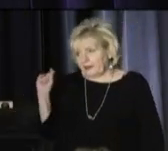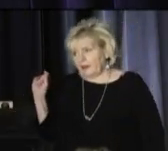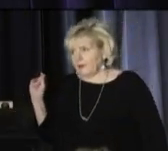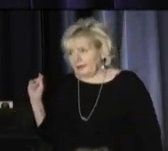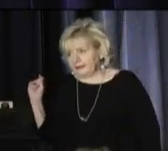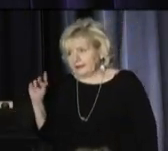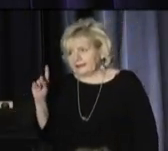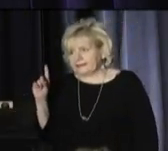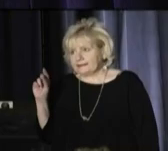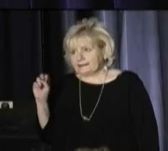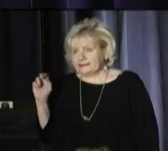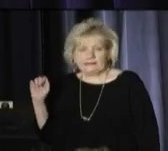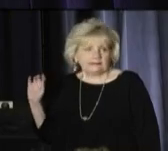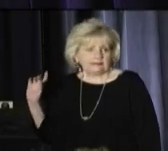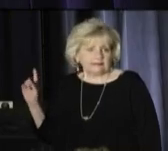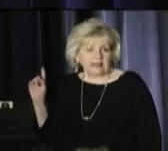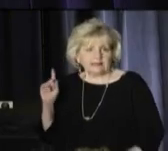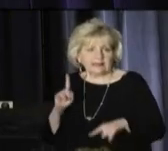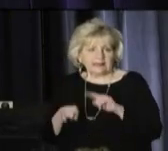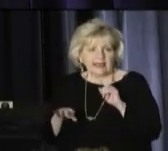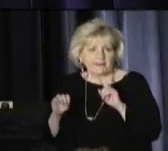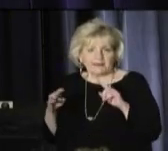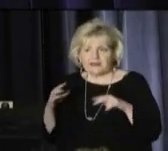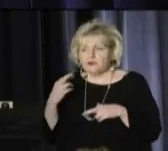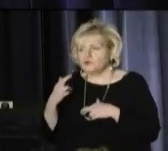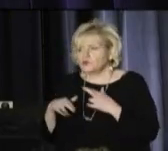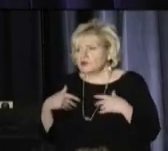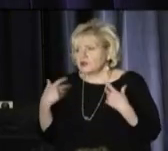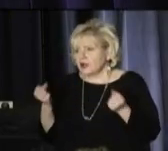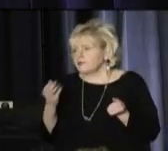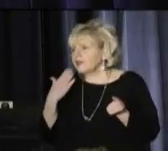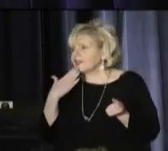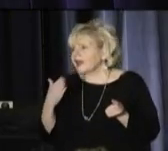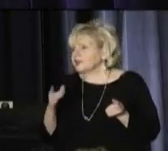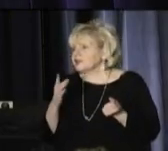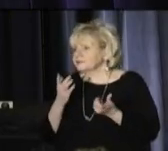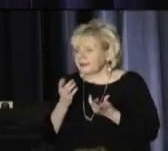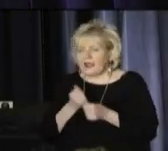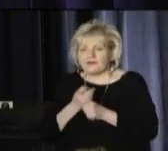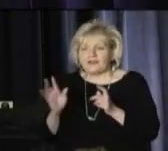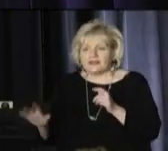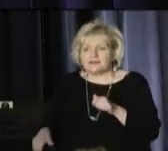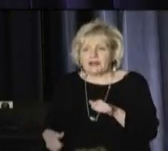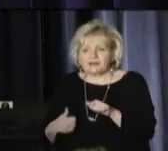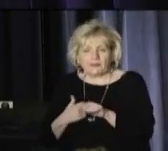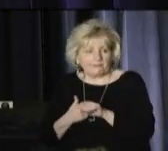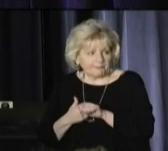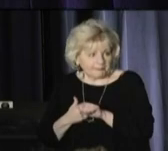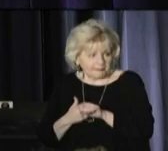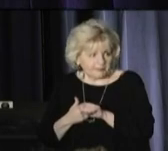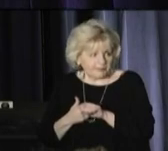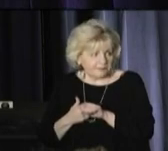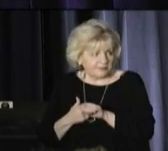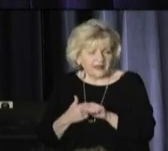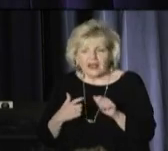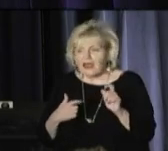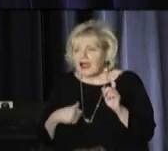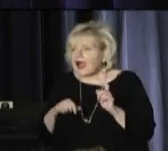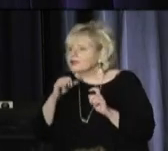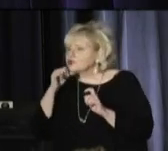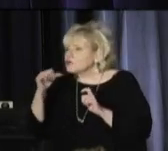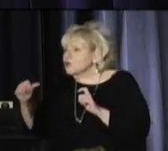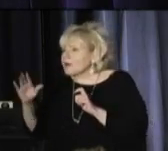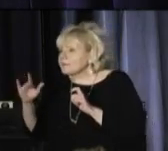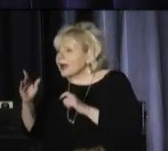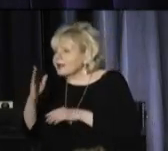dead. You know, it can't be recovered. Thankfully, everything is backed up. But I'm not like, I don't write by